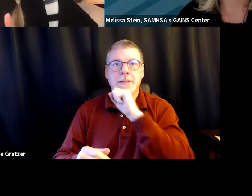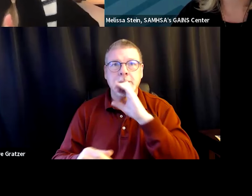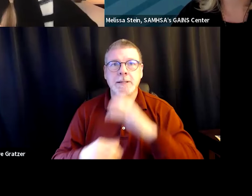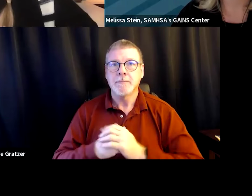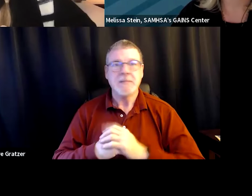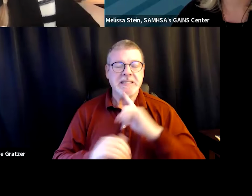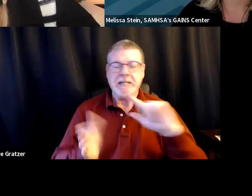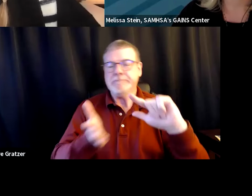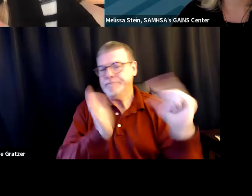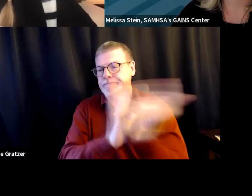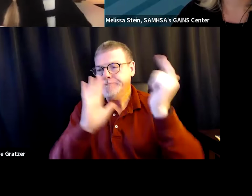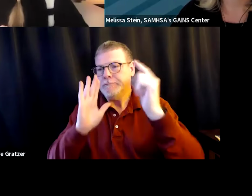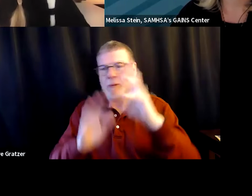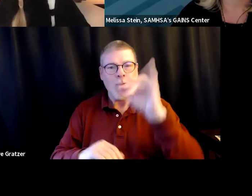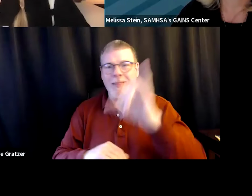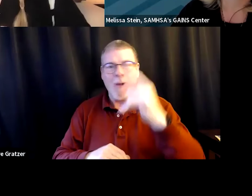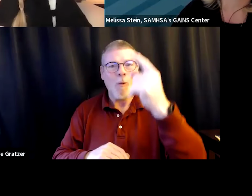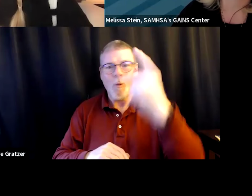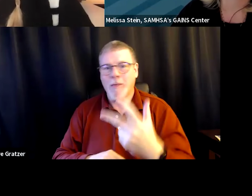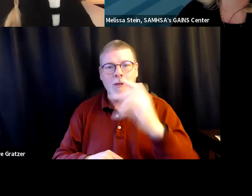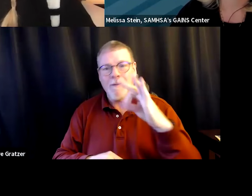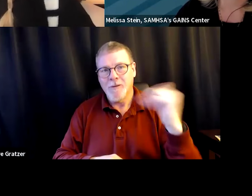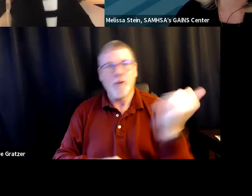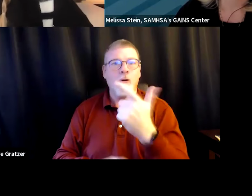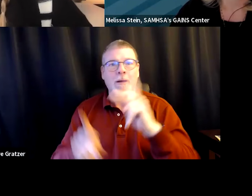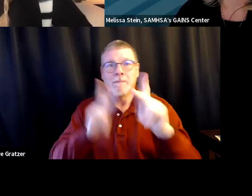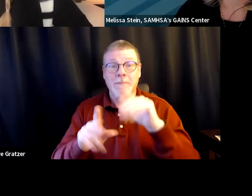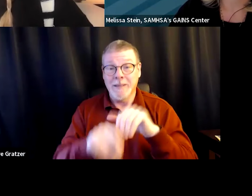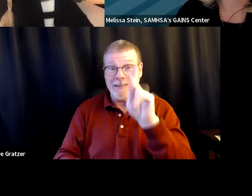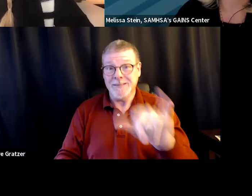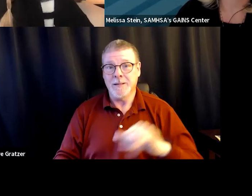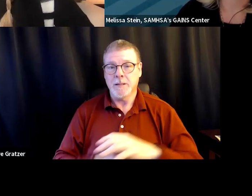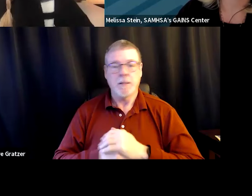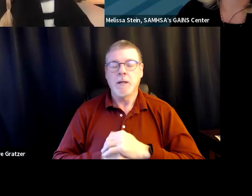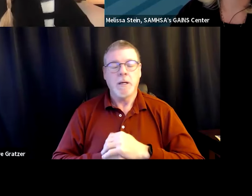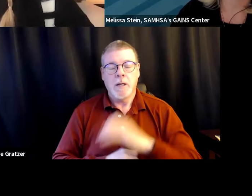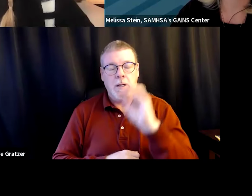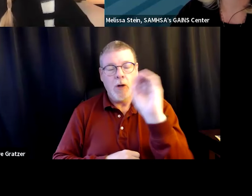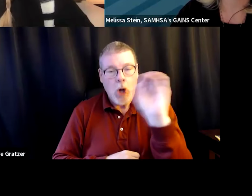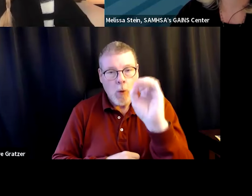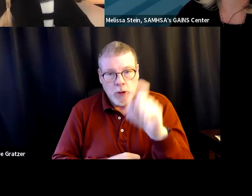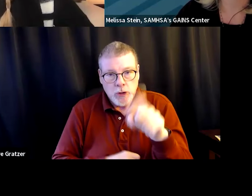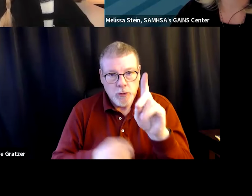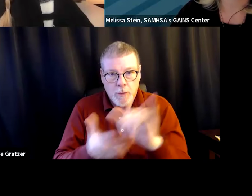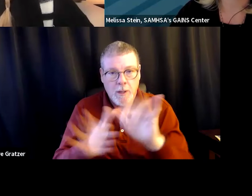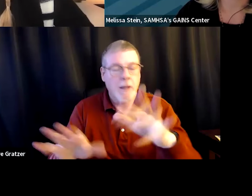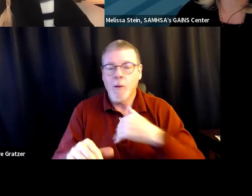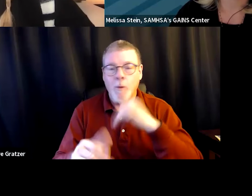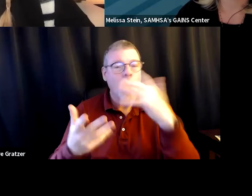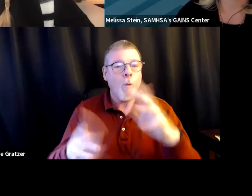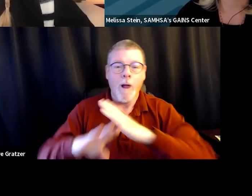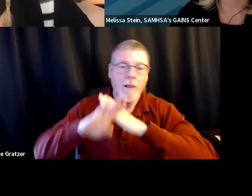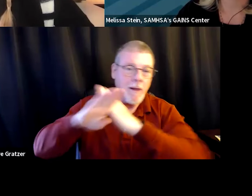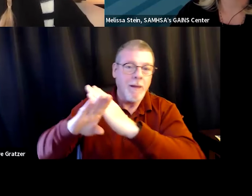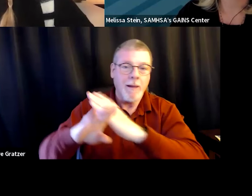absolutely not. That's like a third of all Kentuckians. You can't do that. And no one should do that. And so we don't want to bar folks who are already